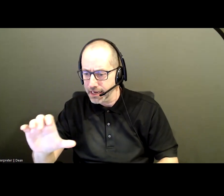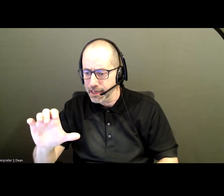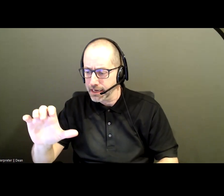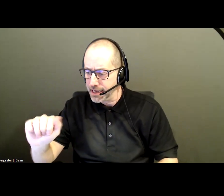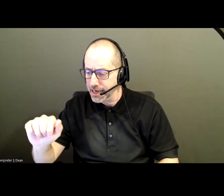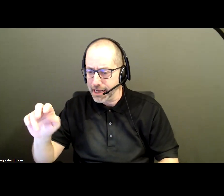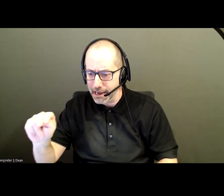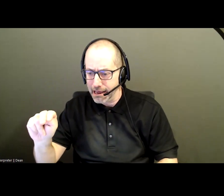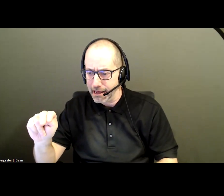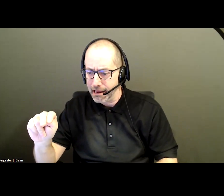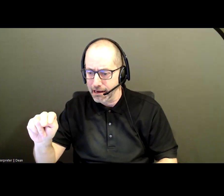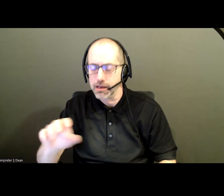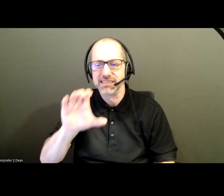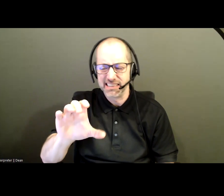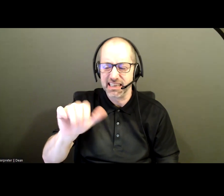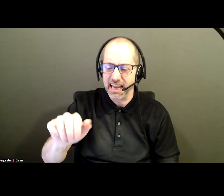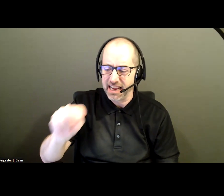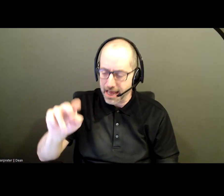CAN, at Carleton,